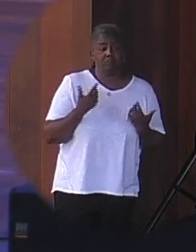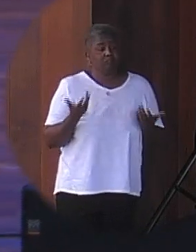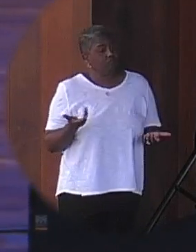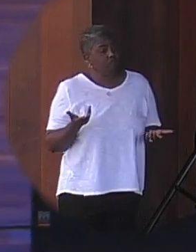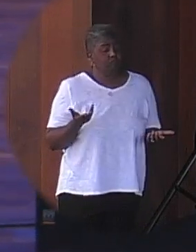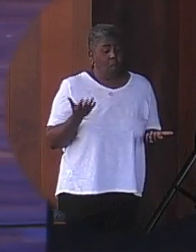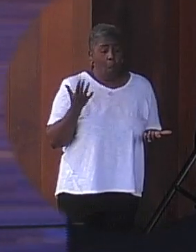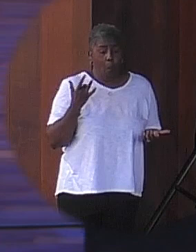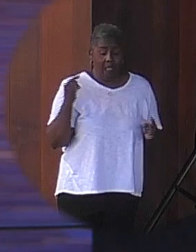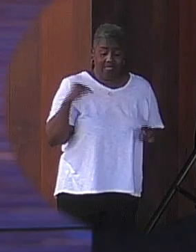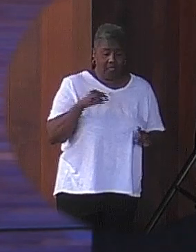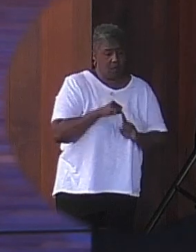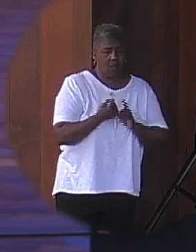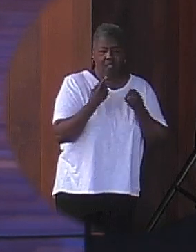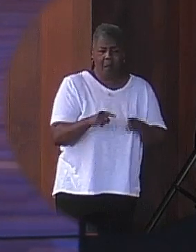why this?